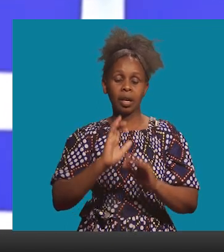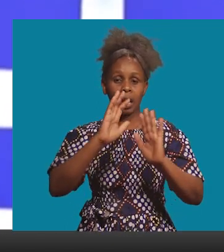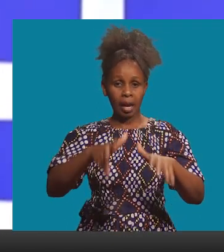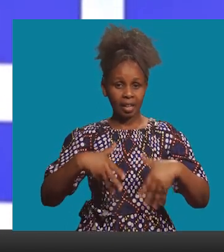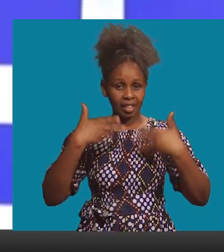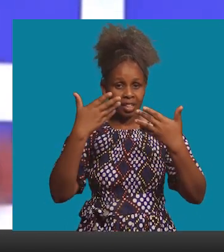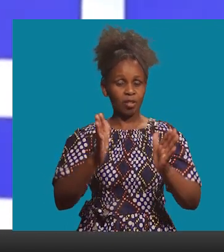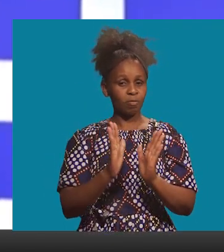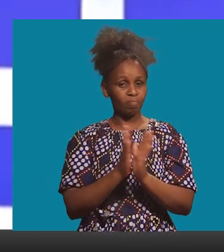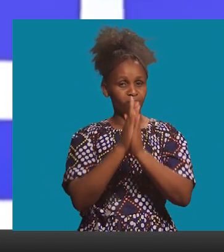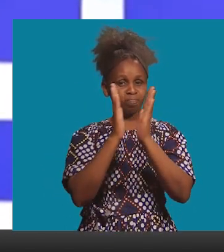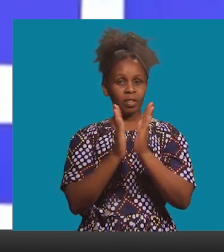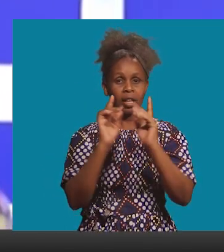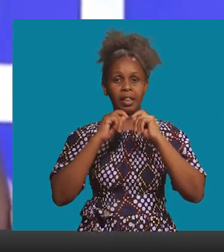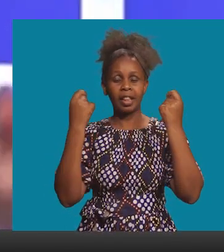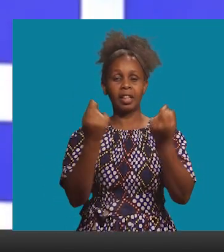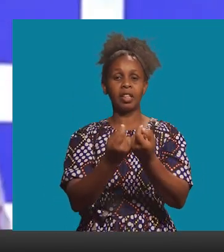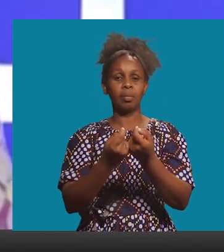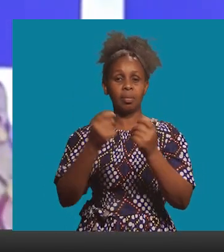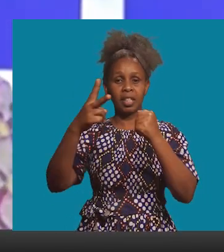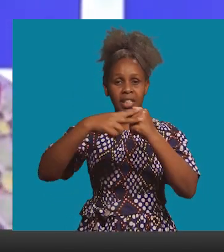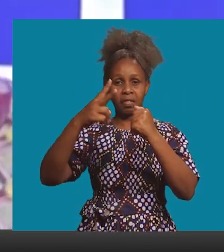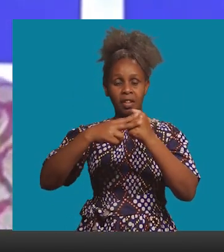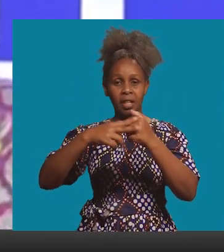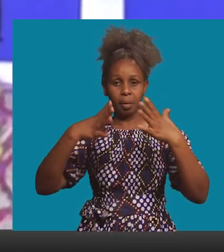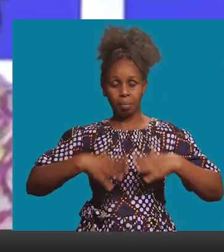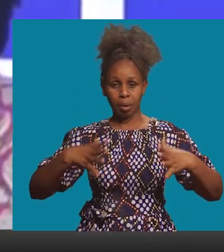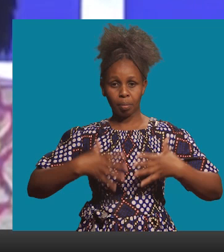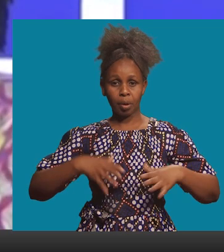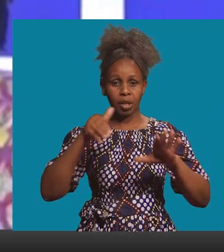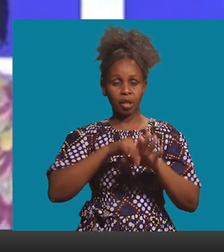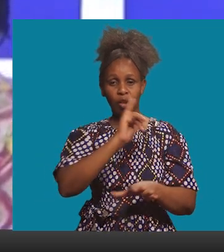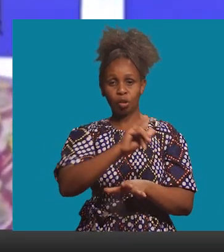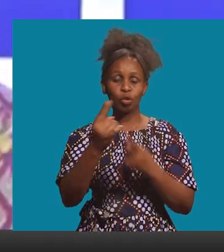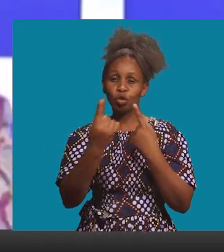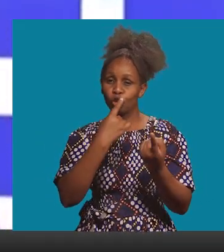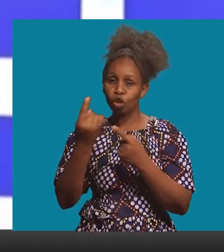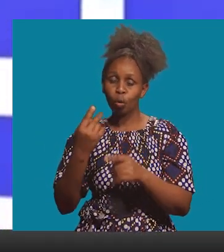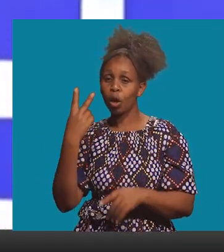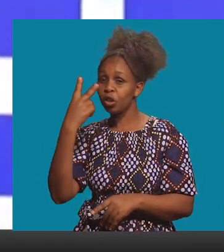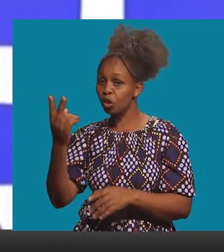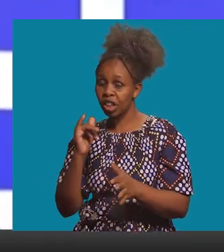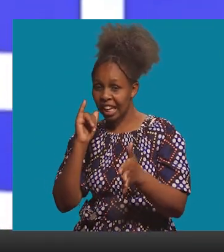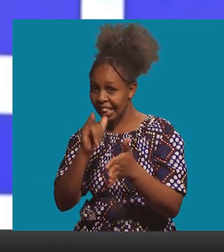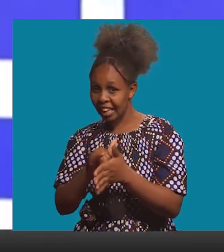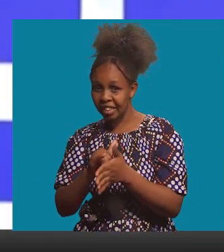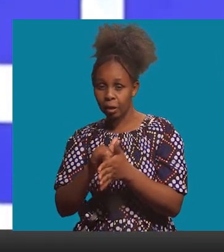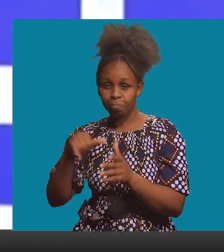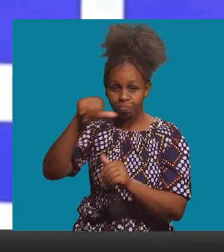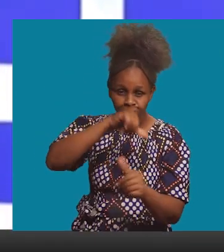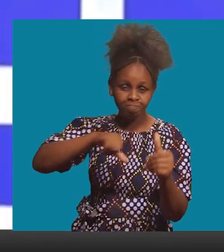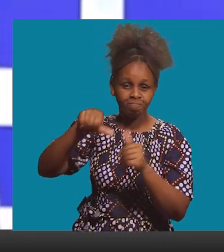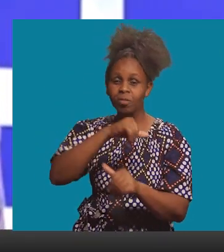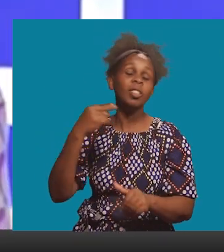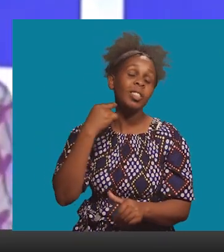kupatia heko ile timu yetu ya watu saba kwa zile talks. Waliona wanapelekwa round